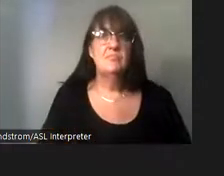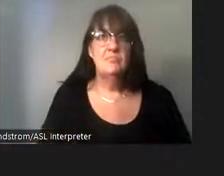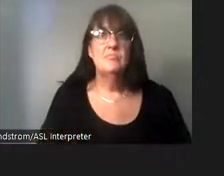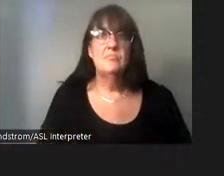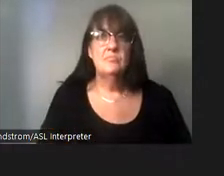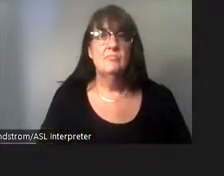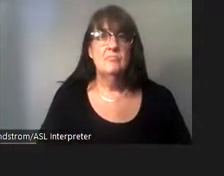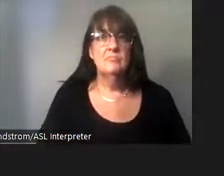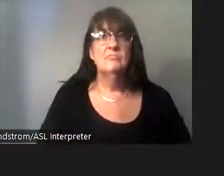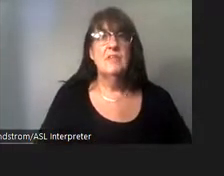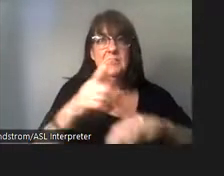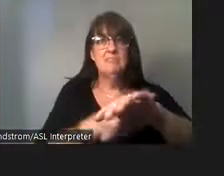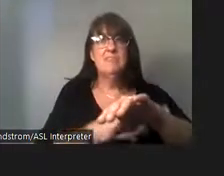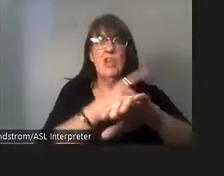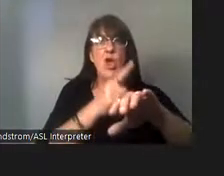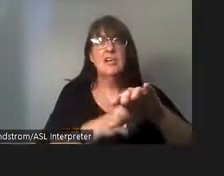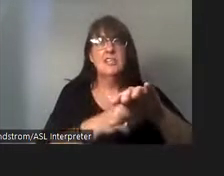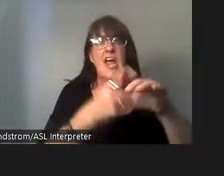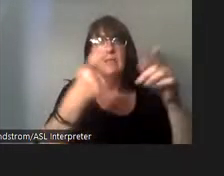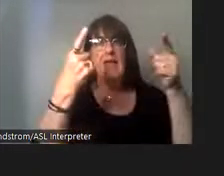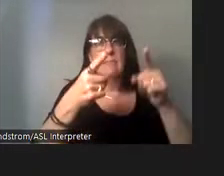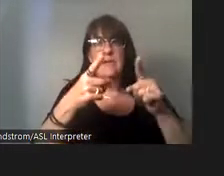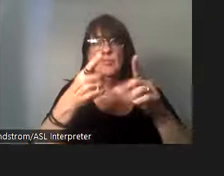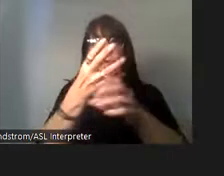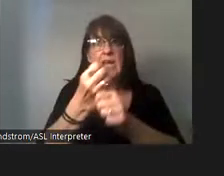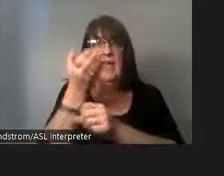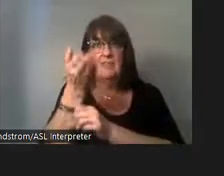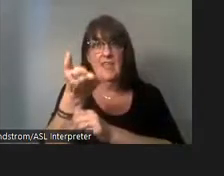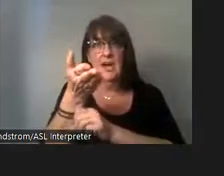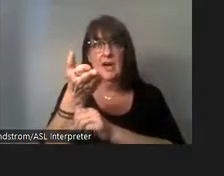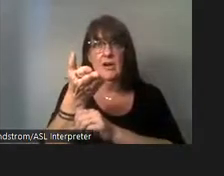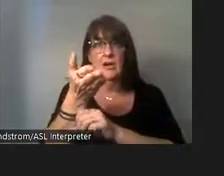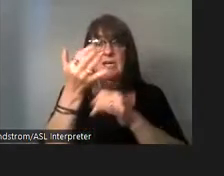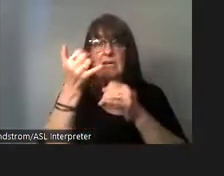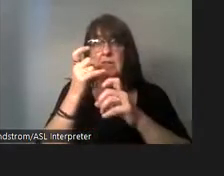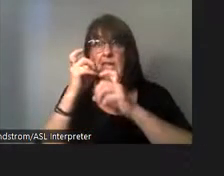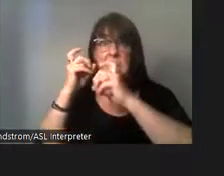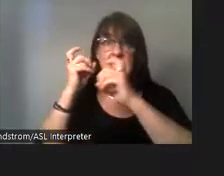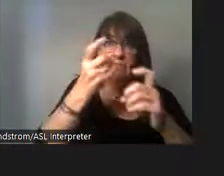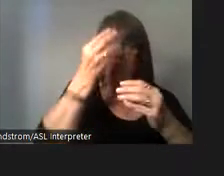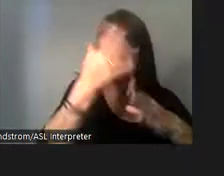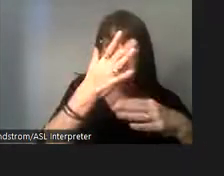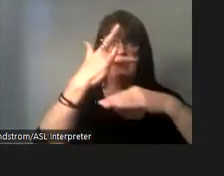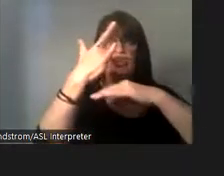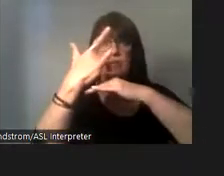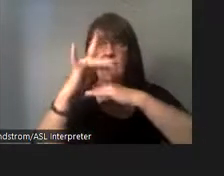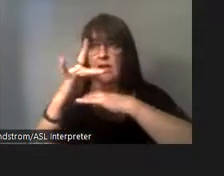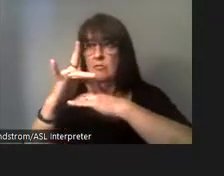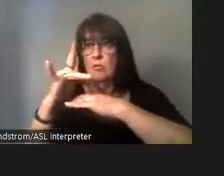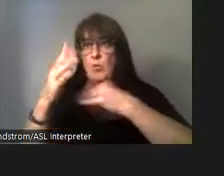It's been a long time coming, but at least we've gotten there, moving to giving the information, making it available at the point of